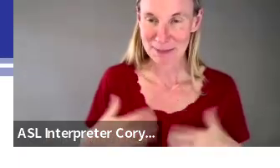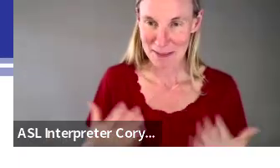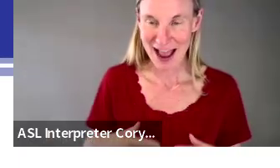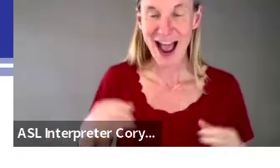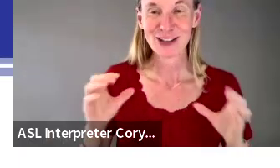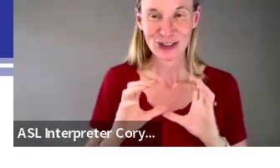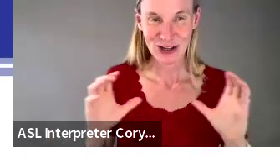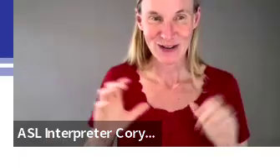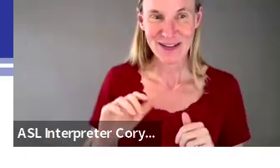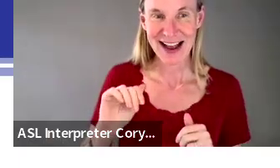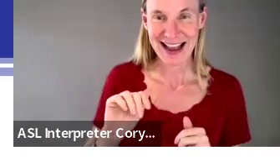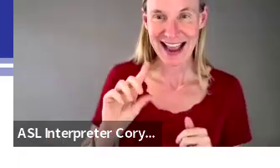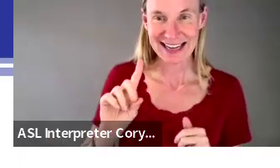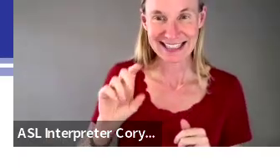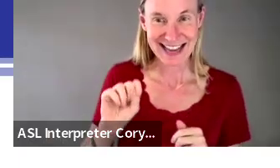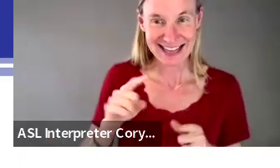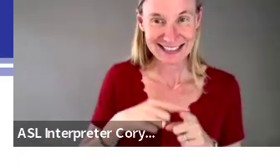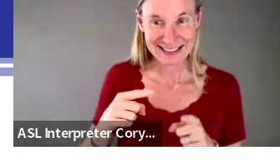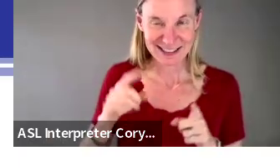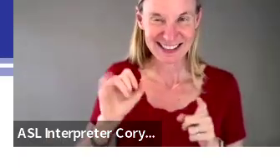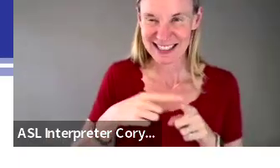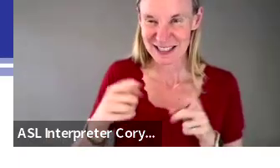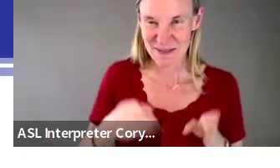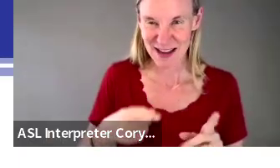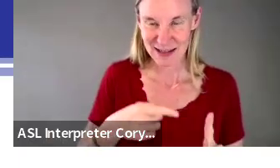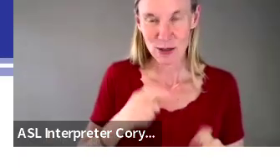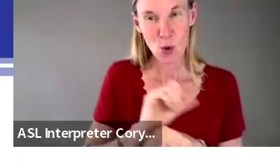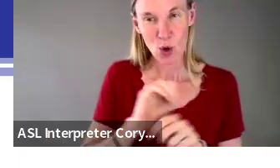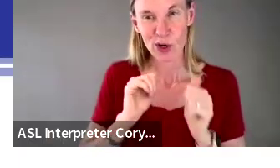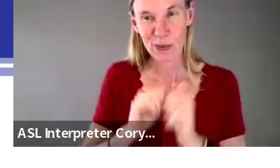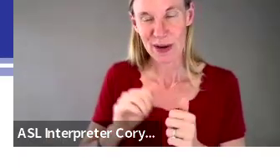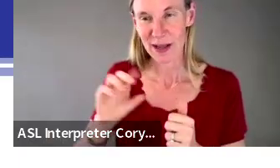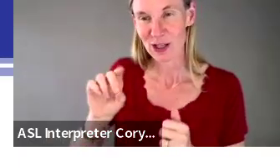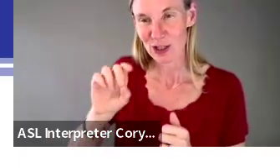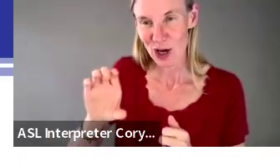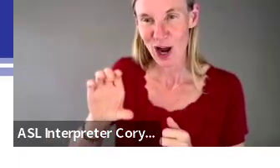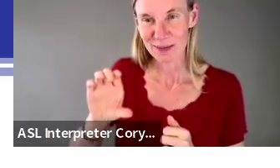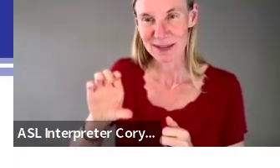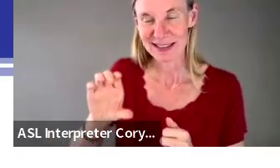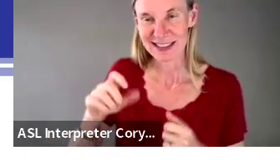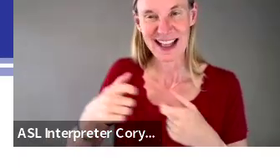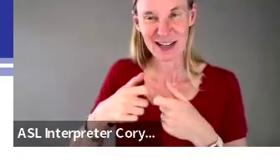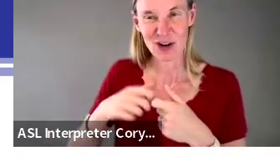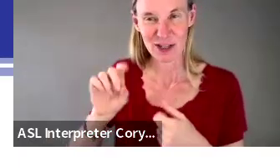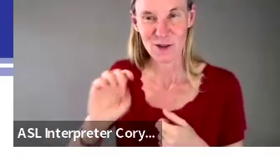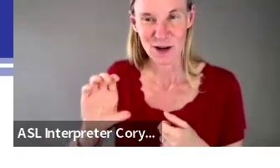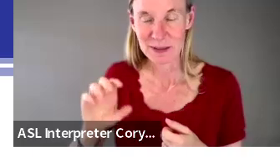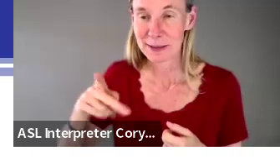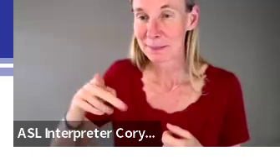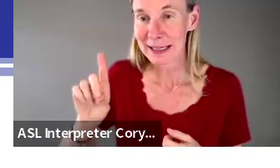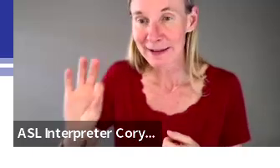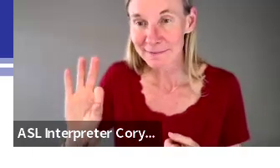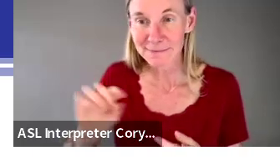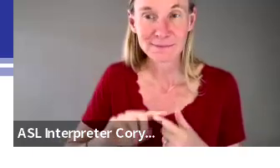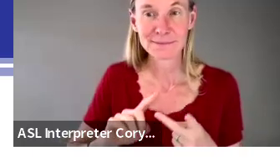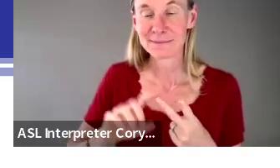accessible document specialist ADS primarily are working with the electronic documents. So think of